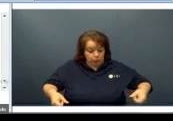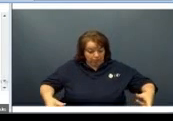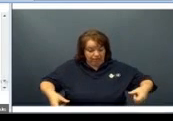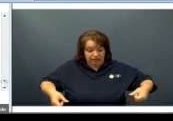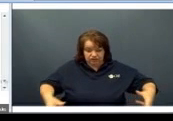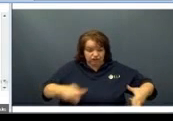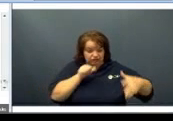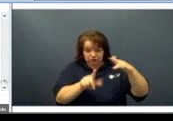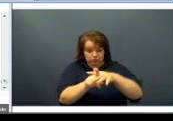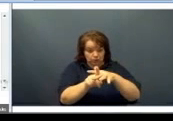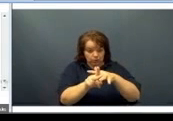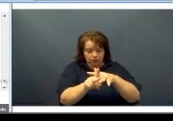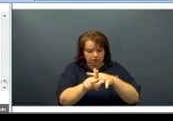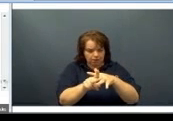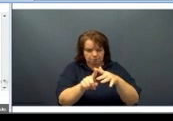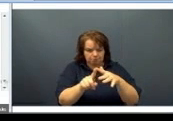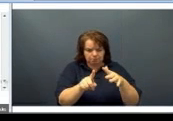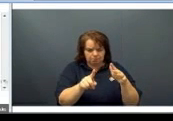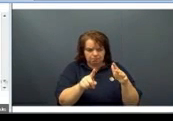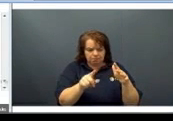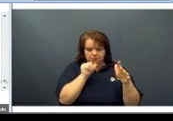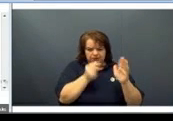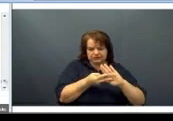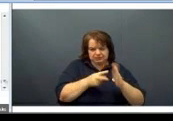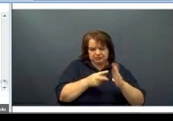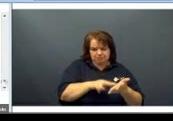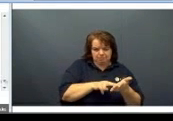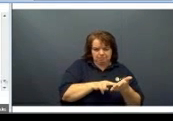if a person in a wheelchair doesn't show up,